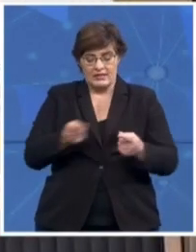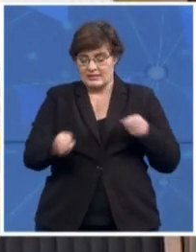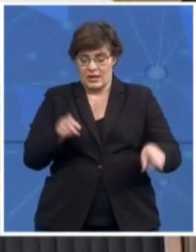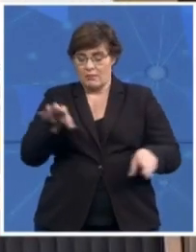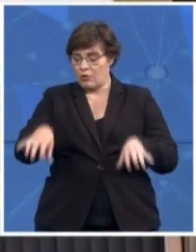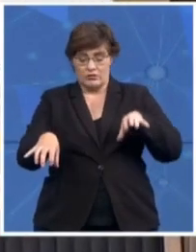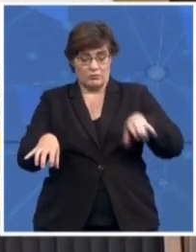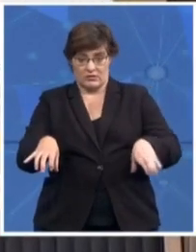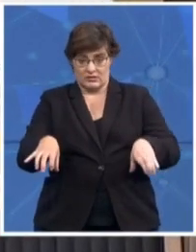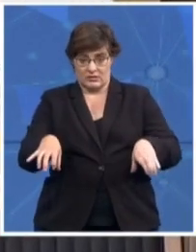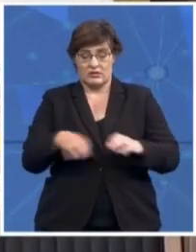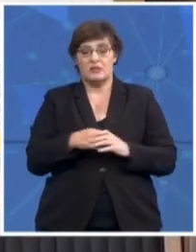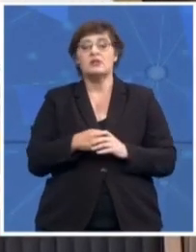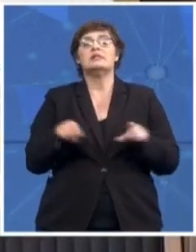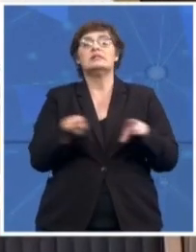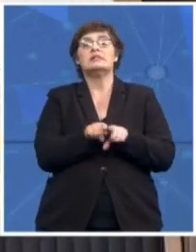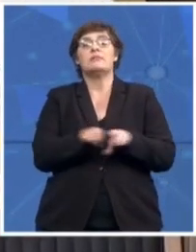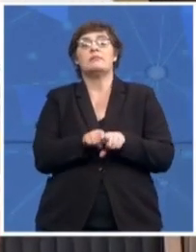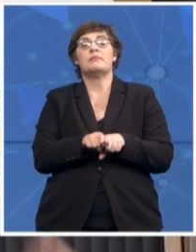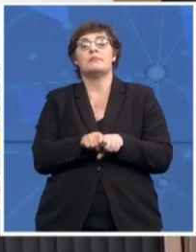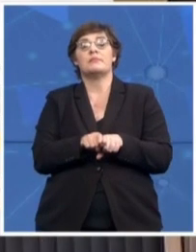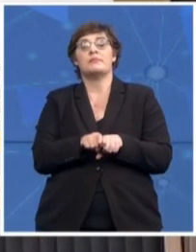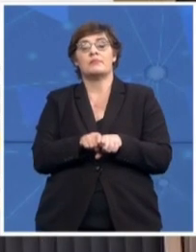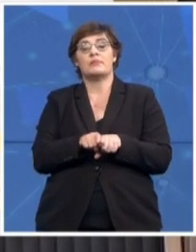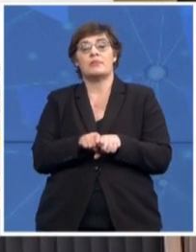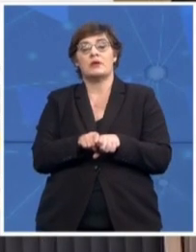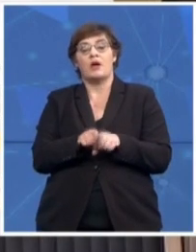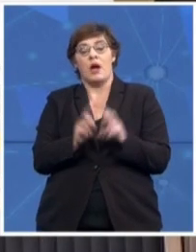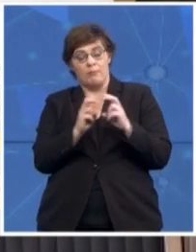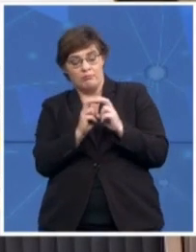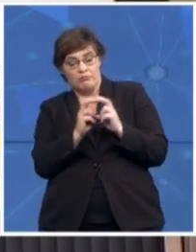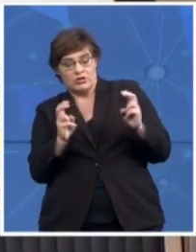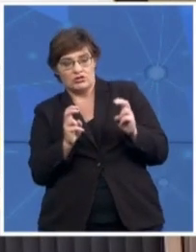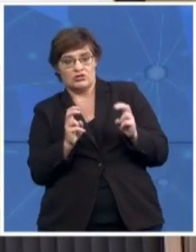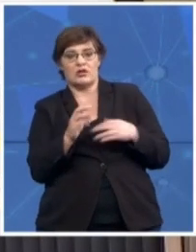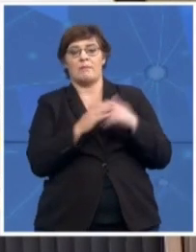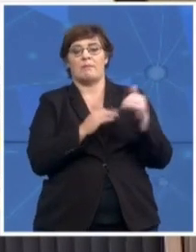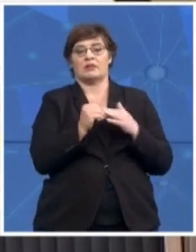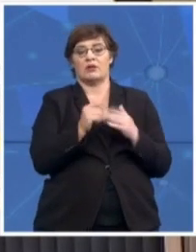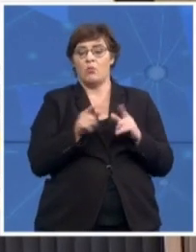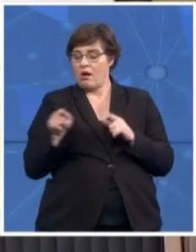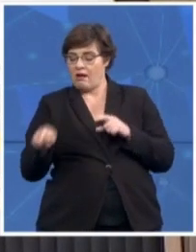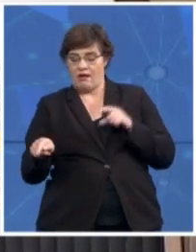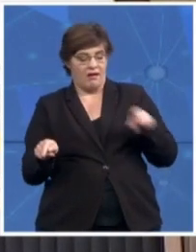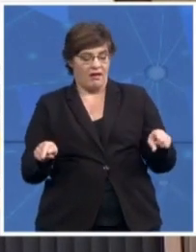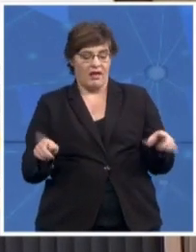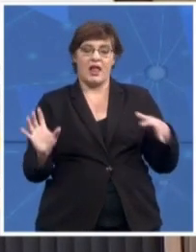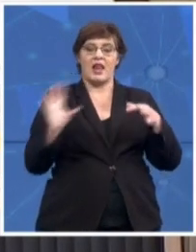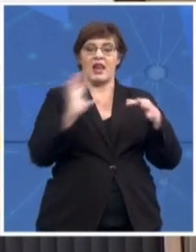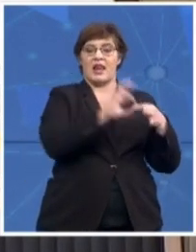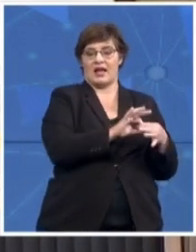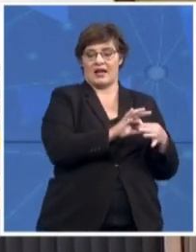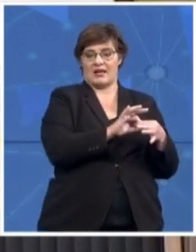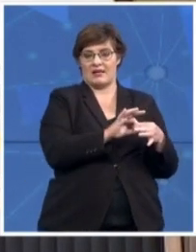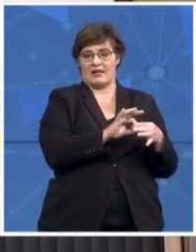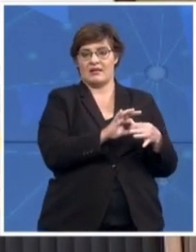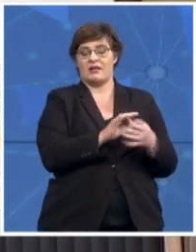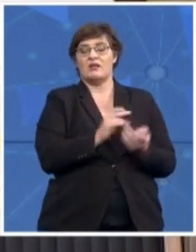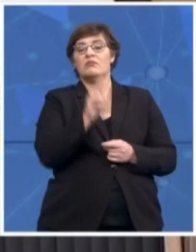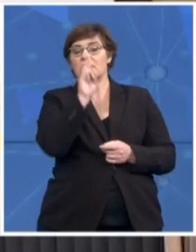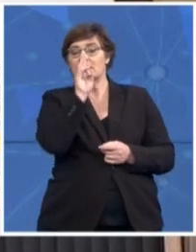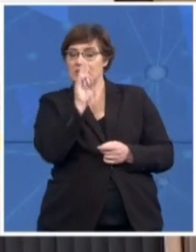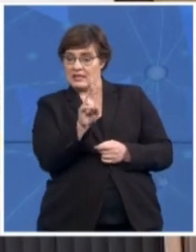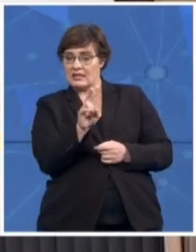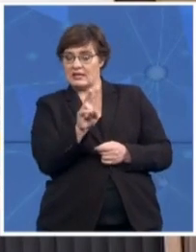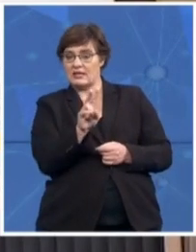about bridges that will be built to link the 2 provinces together. Now, we have seen, Blaine, in previous years there was a bridge